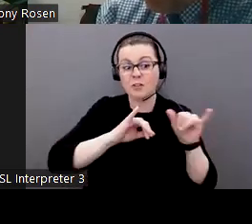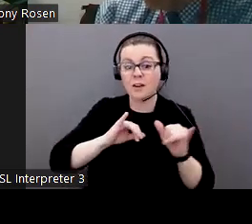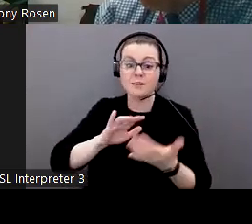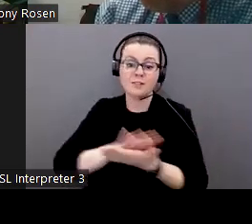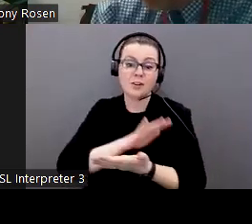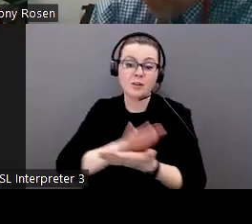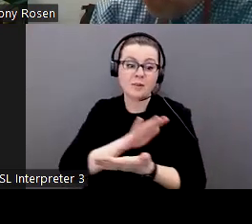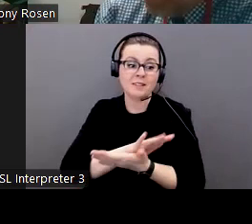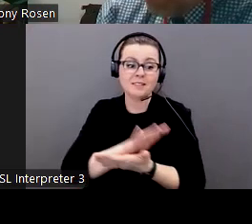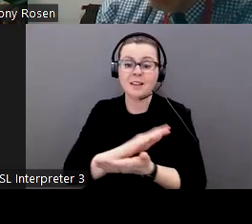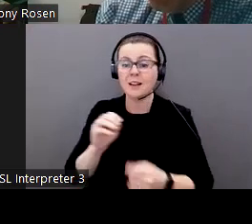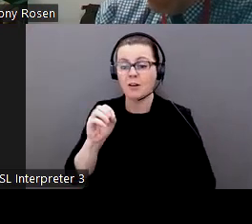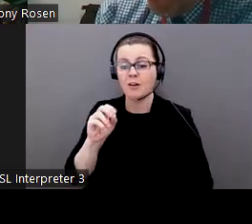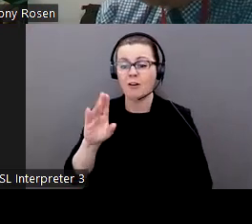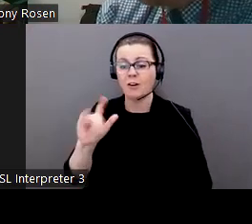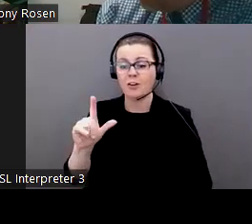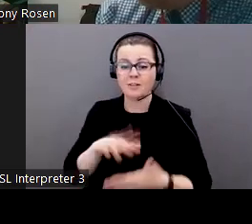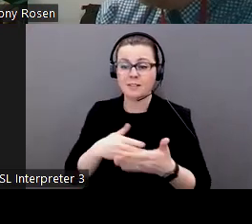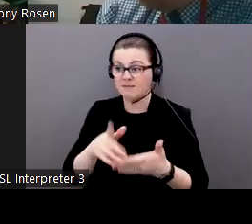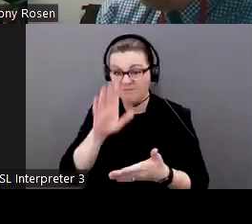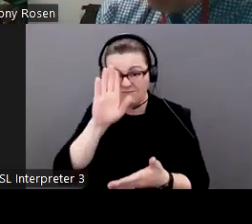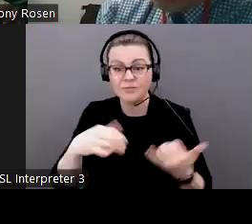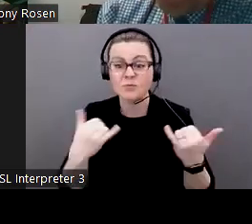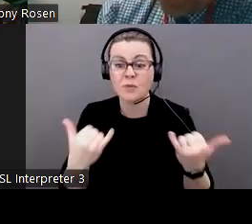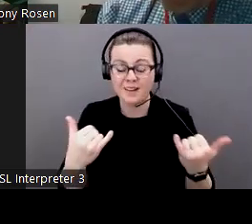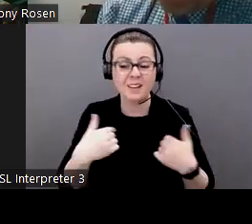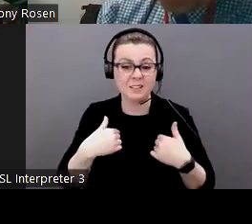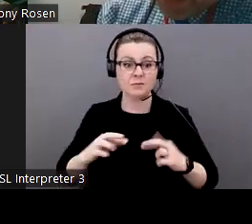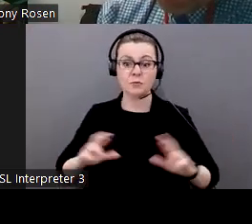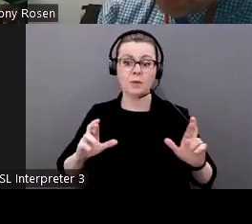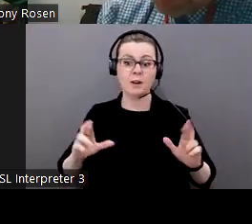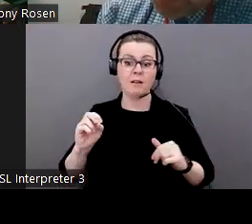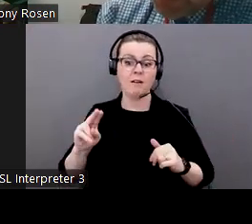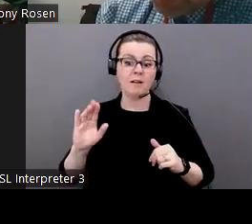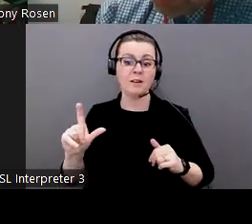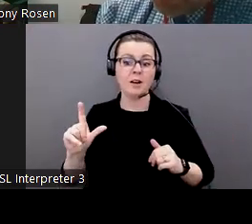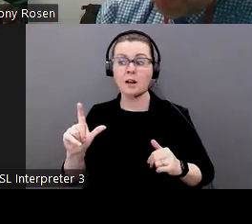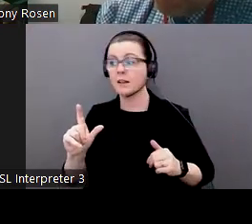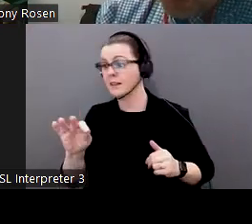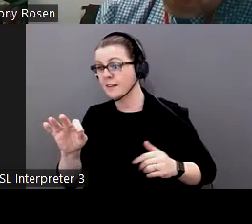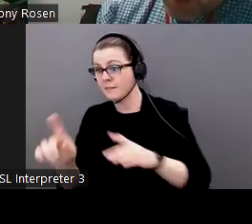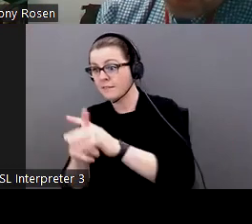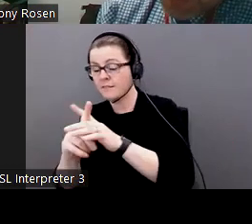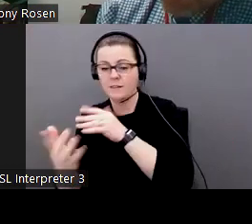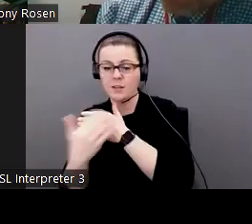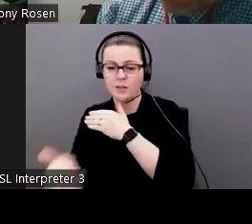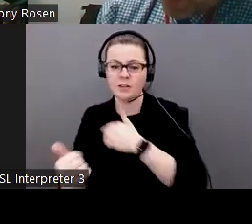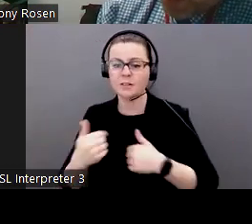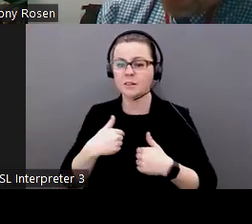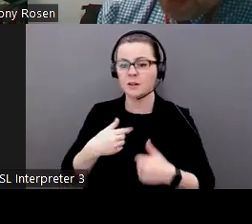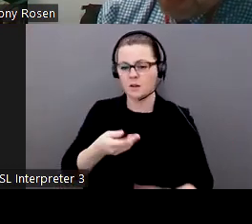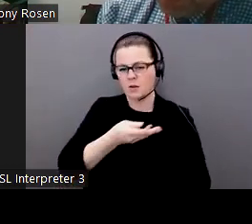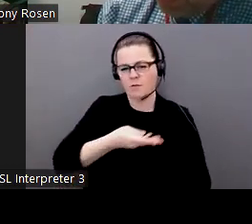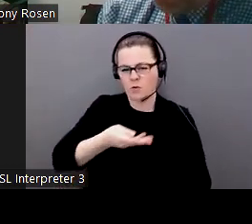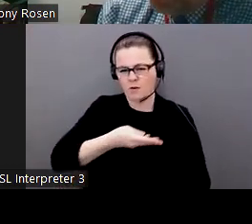is a bummer, but it's okay. I share the call with 4 other colleagues. So I've been on call for the last